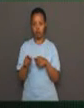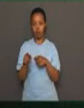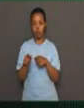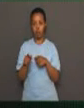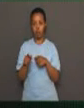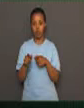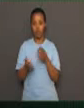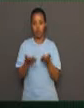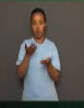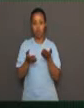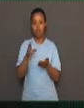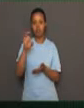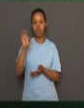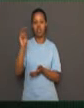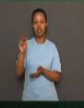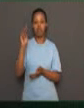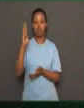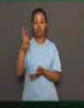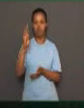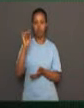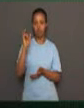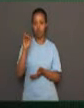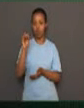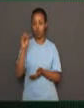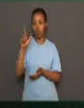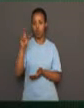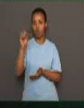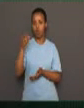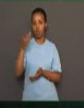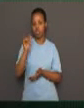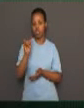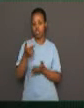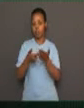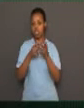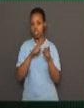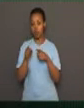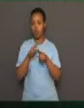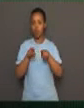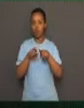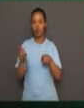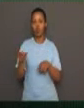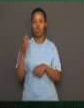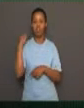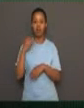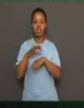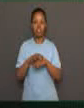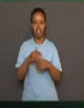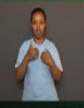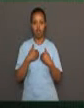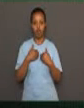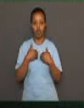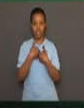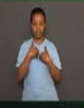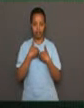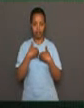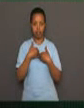study of comparative embryology tries to prove that different vertebrate embryos,